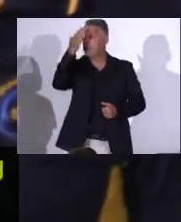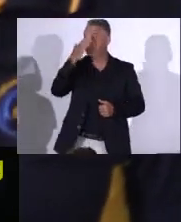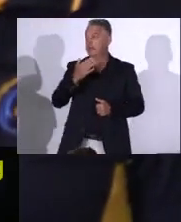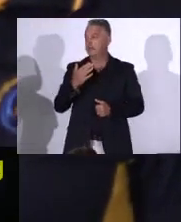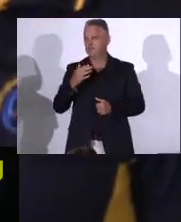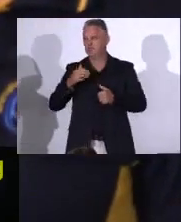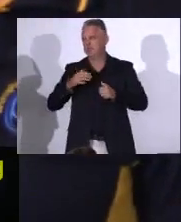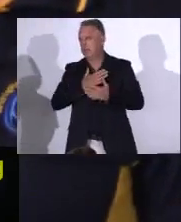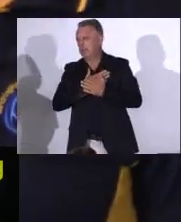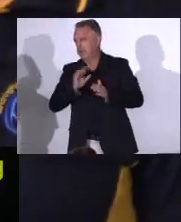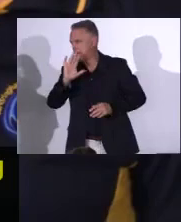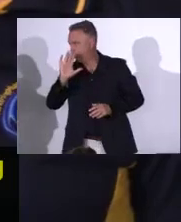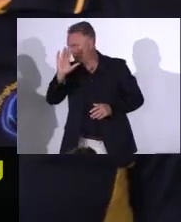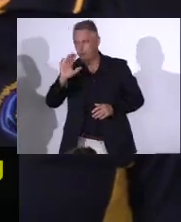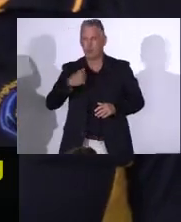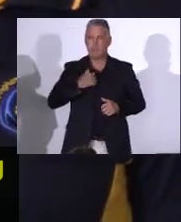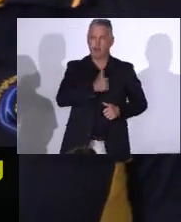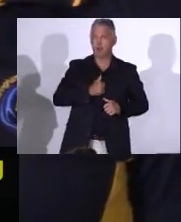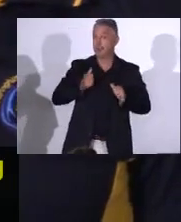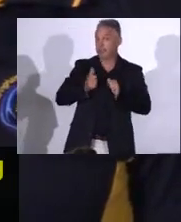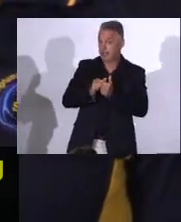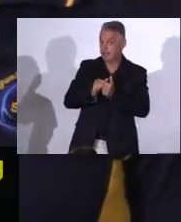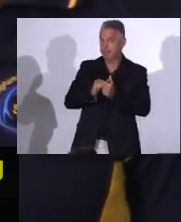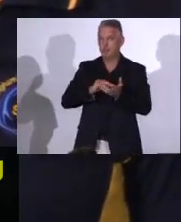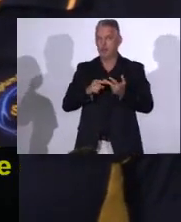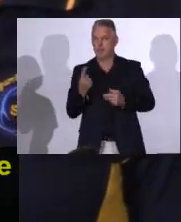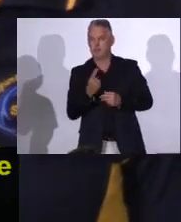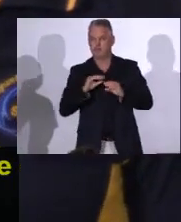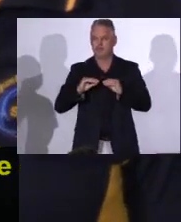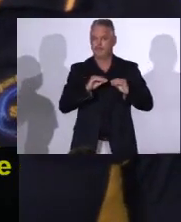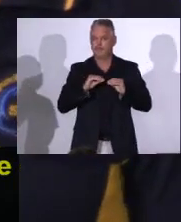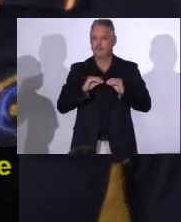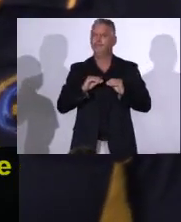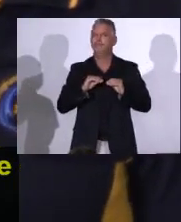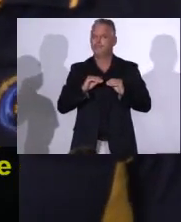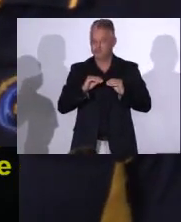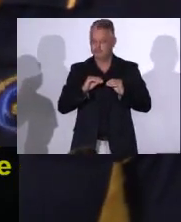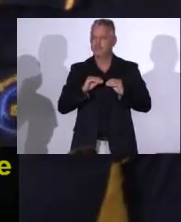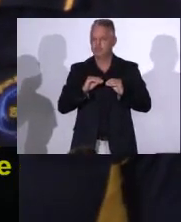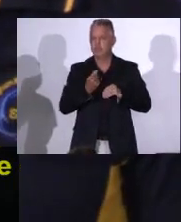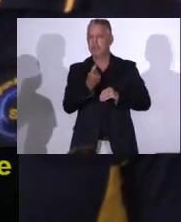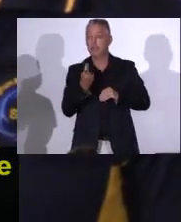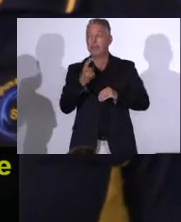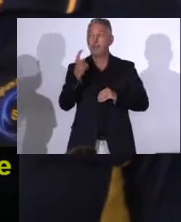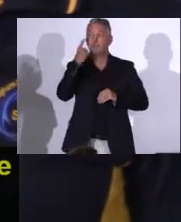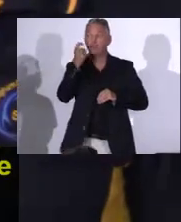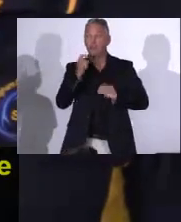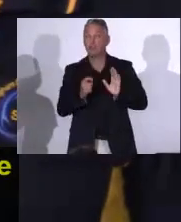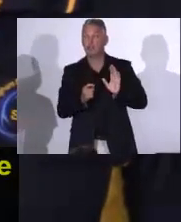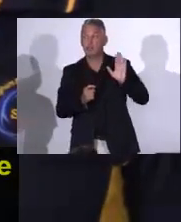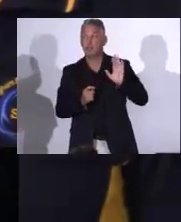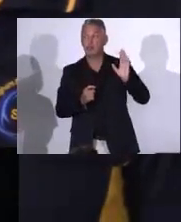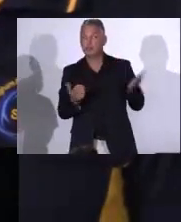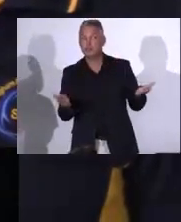and love playing a game of netball. So we started the program with a few come and try sessions and thought, okay, let's just